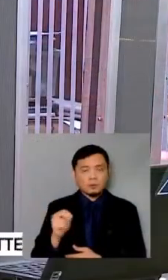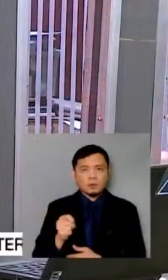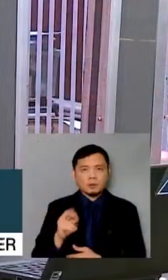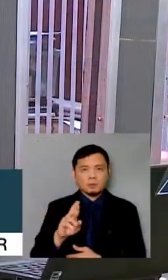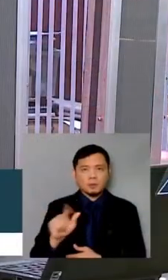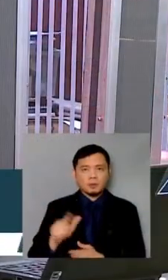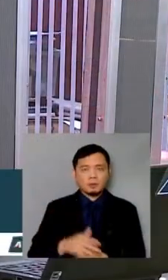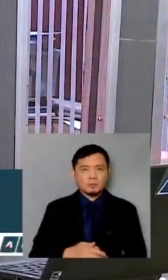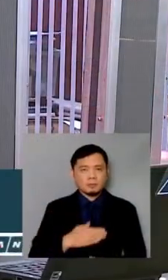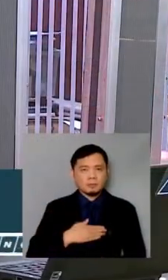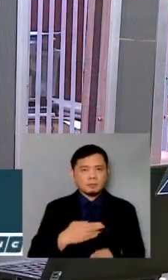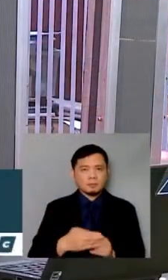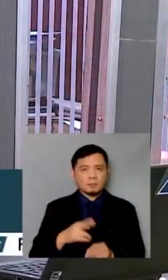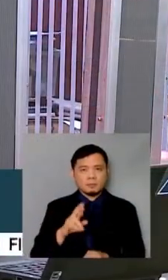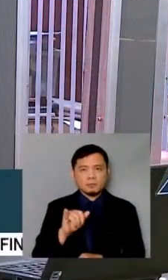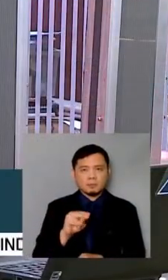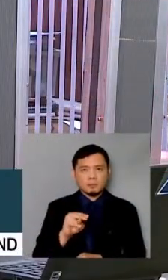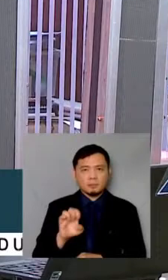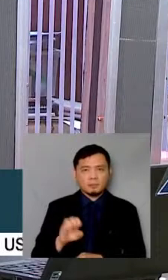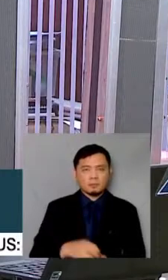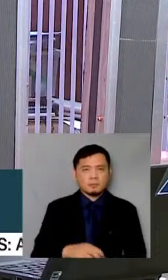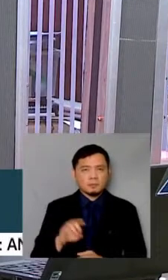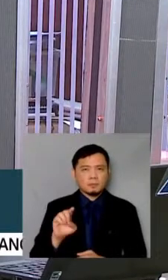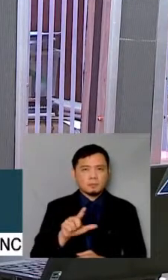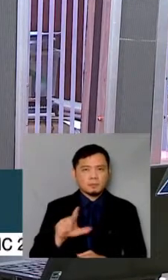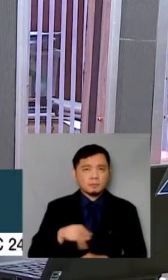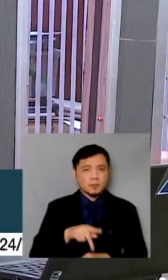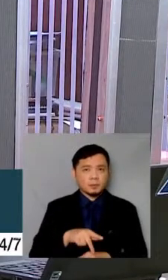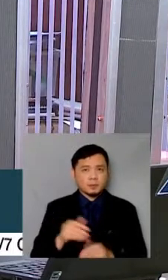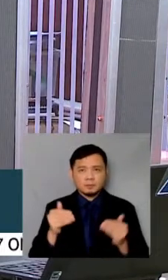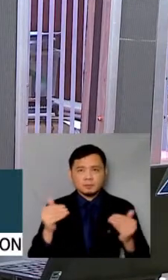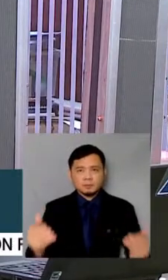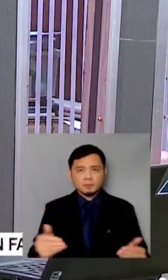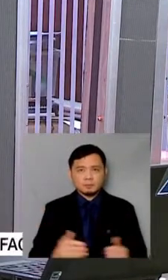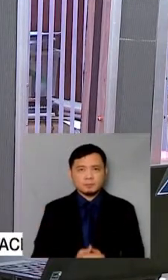I'm Rain Musni. Dayline Philippines begins right now.